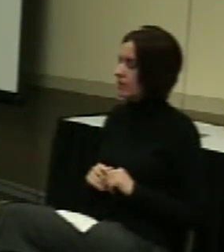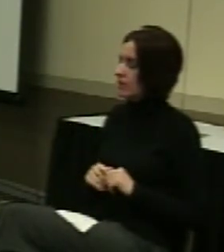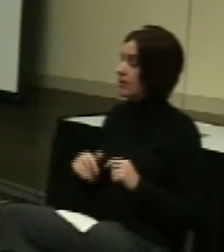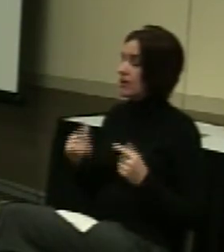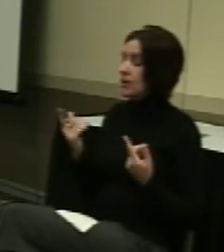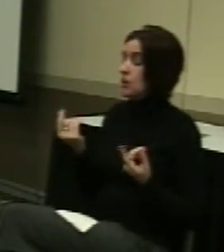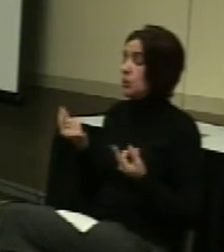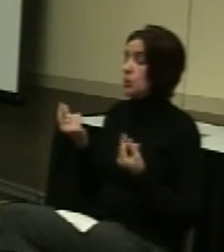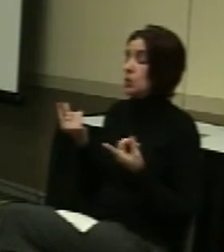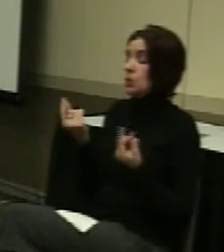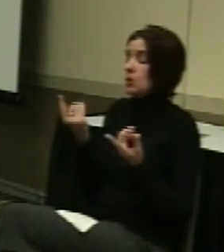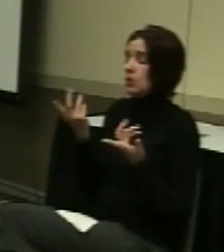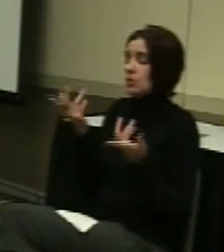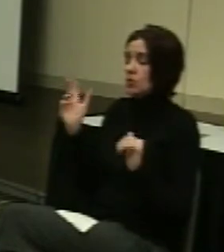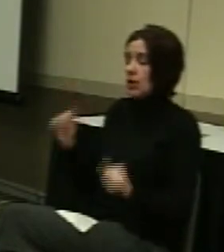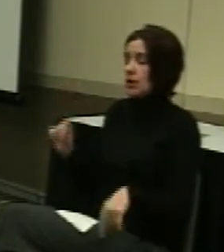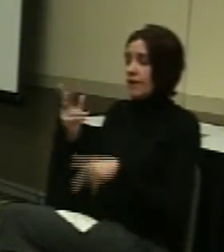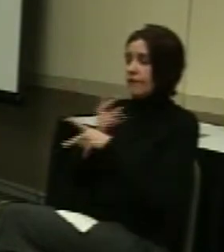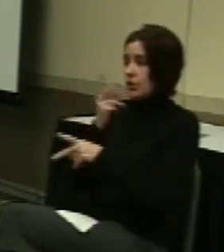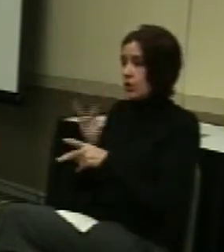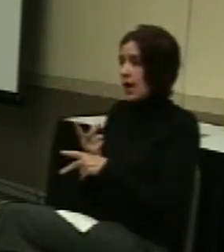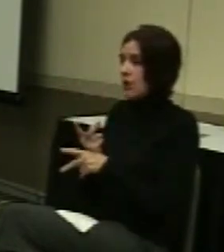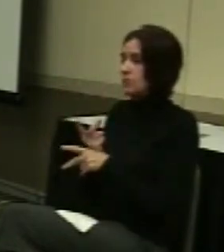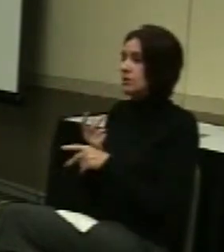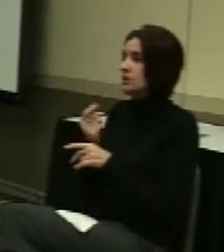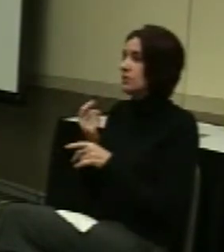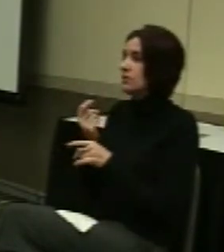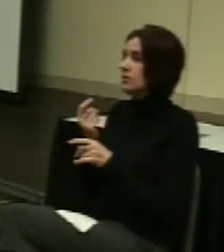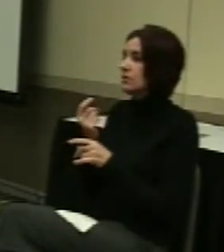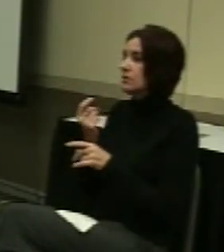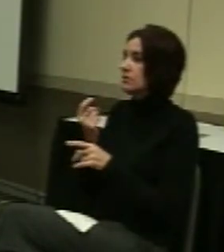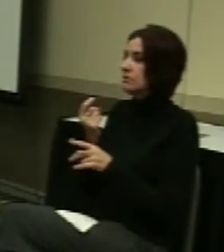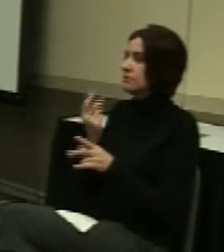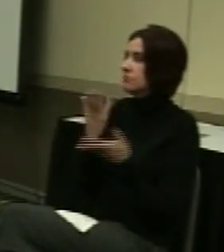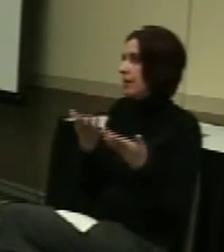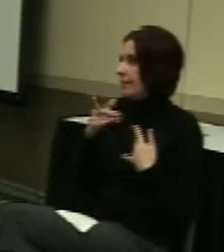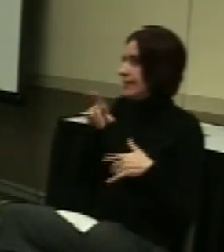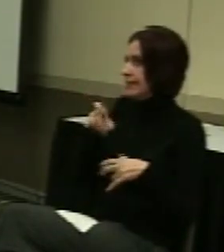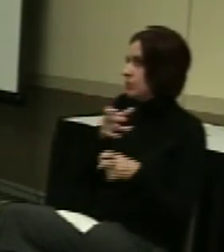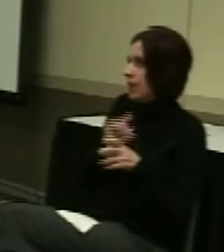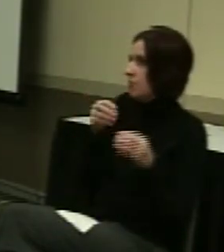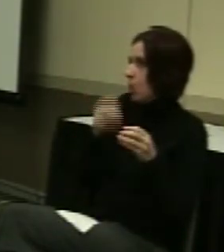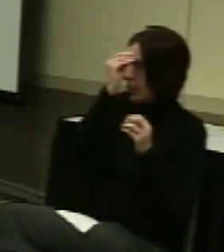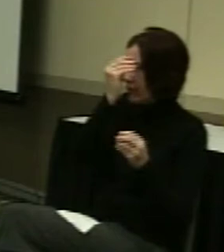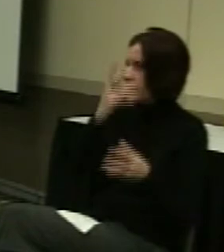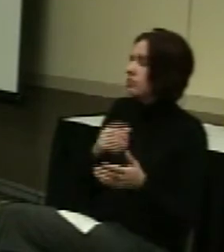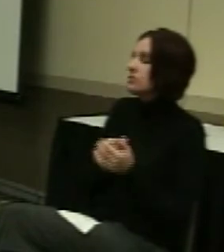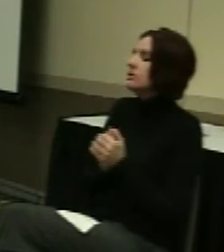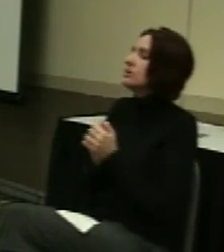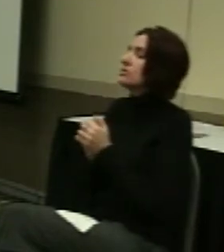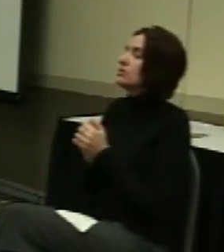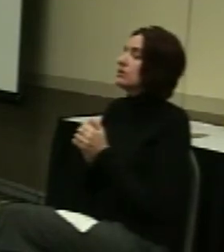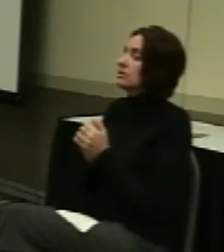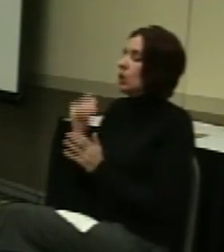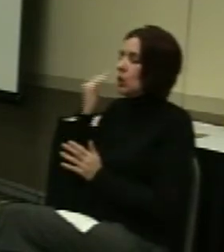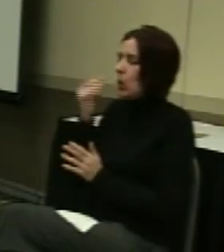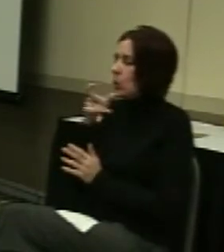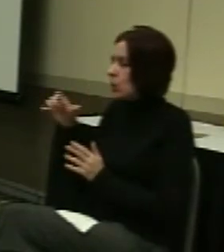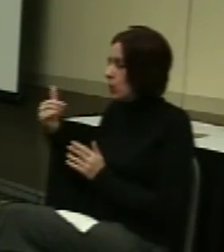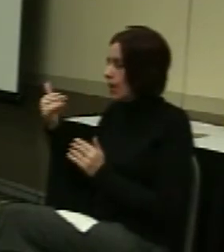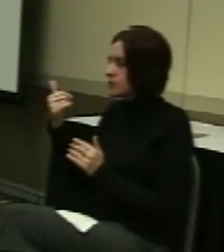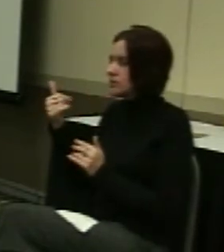out, we can maybe get more additional data. We can talk to people who know the child. We observe the child in different